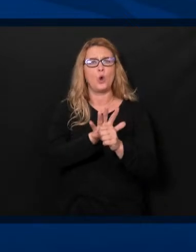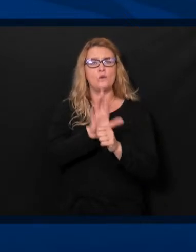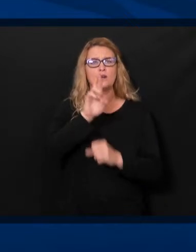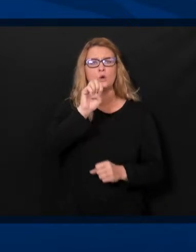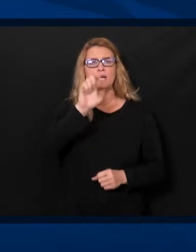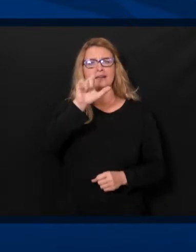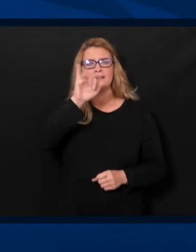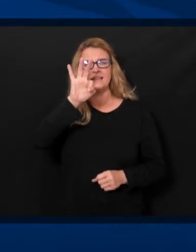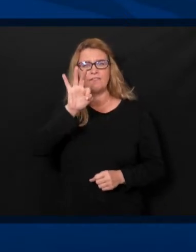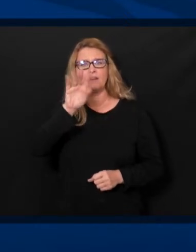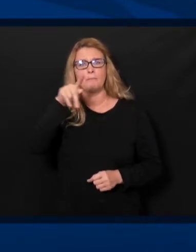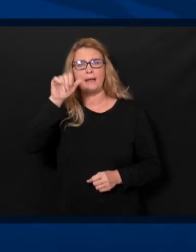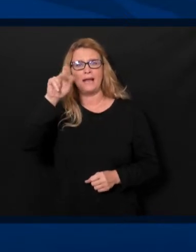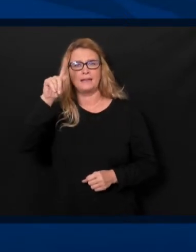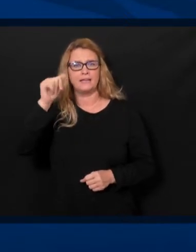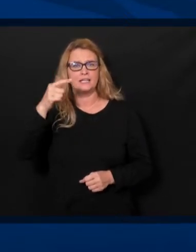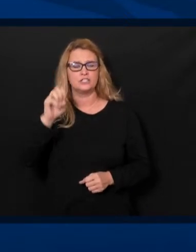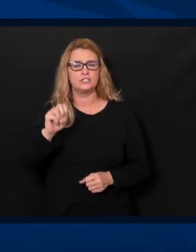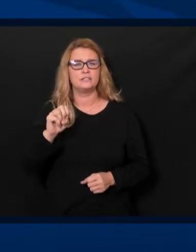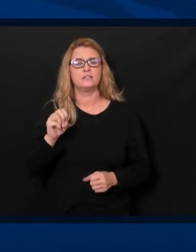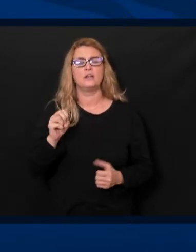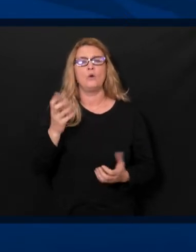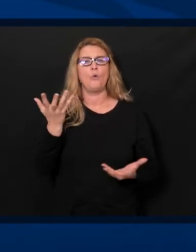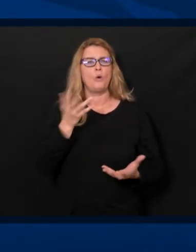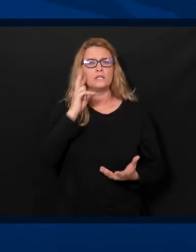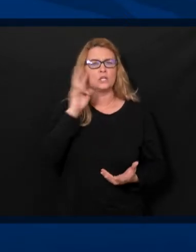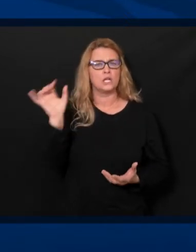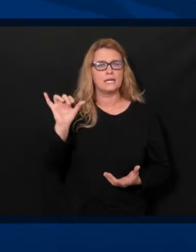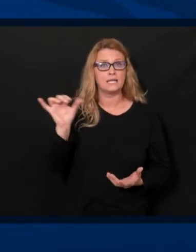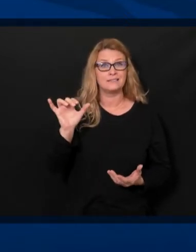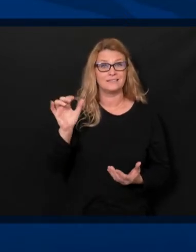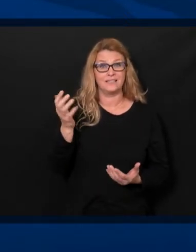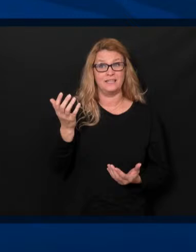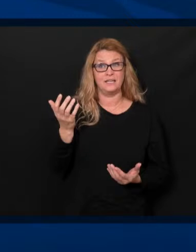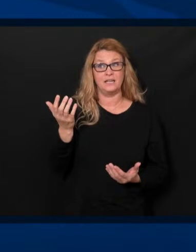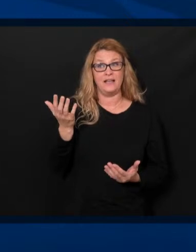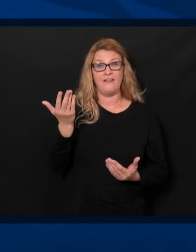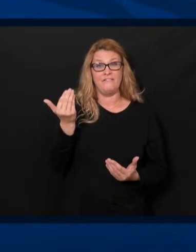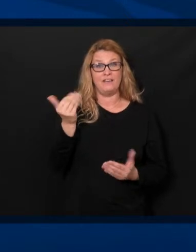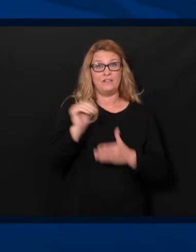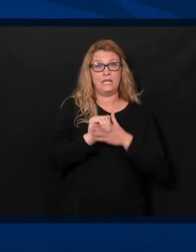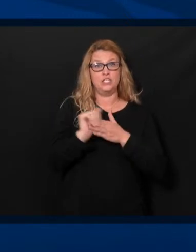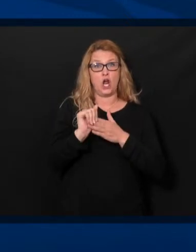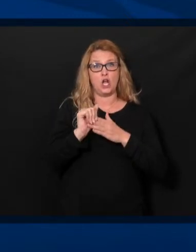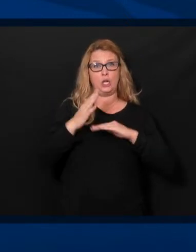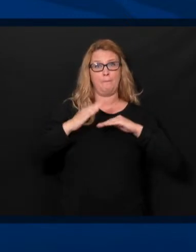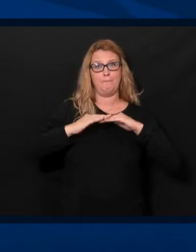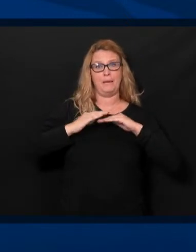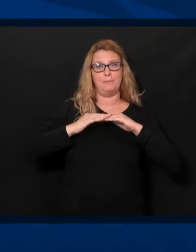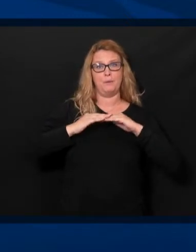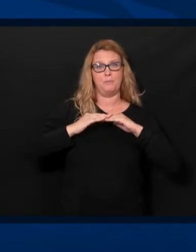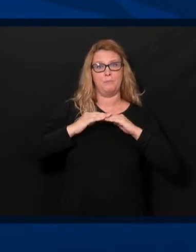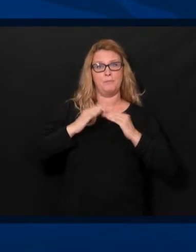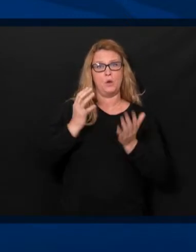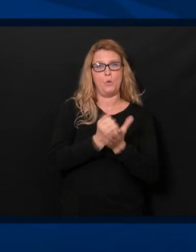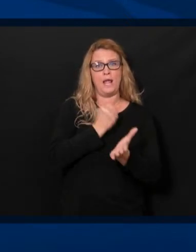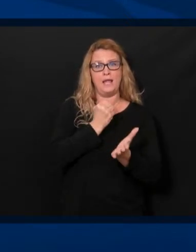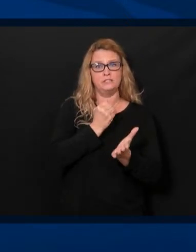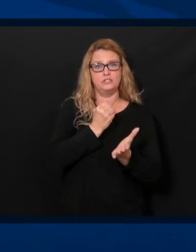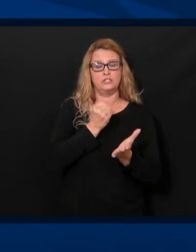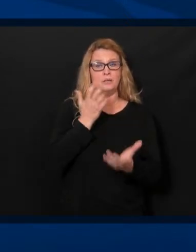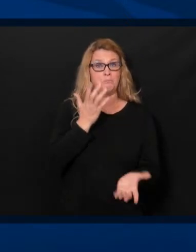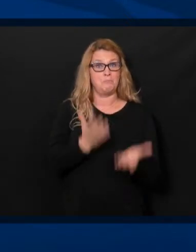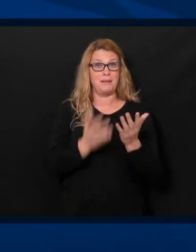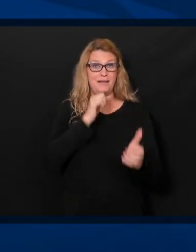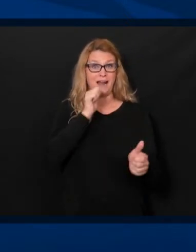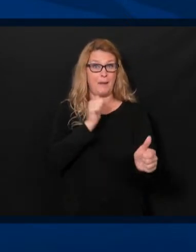latest opinion on that is, and it looks like the $15 minimum wage might not make it from the Senate, out